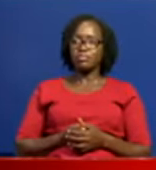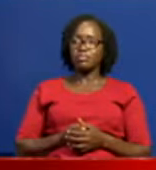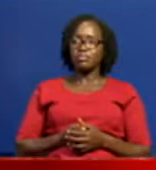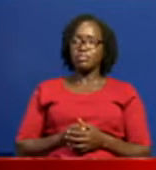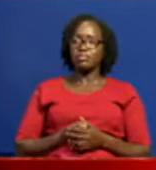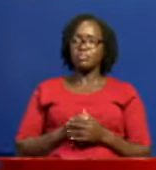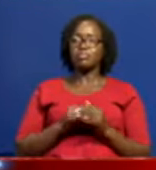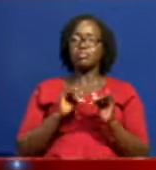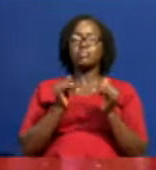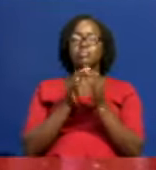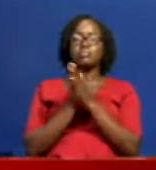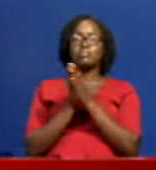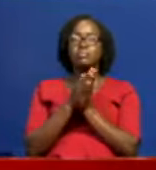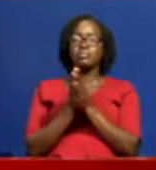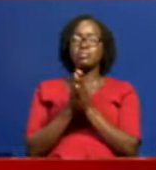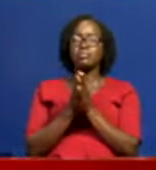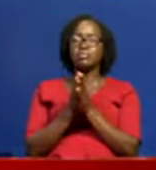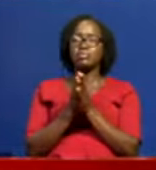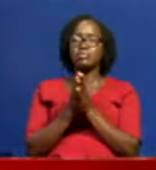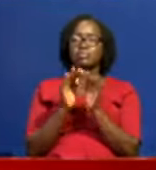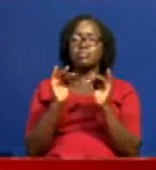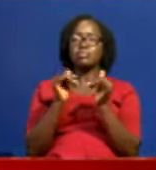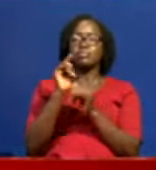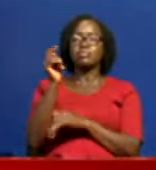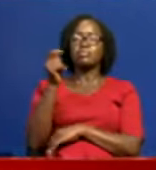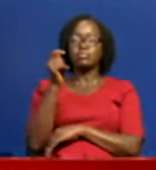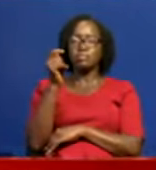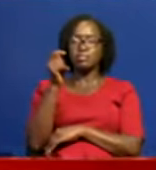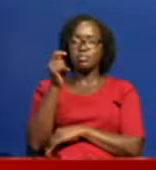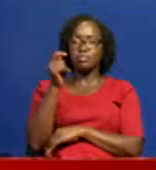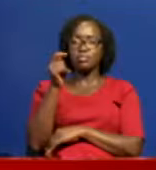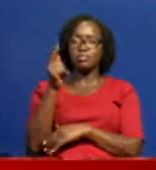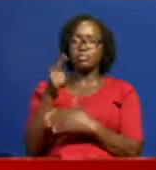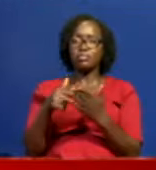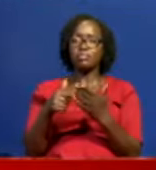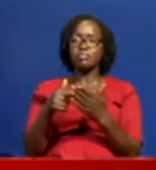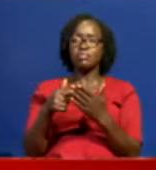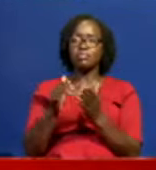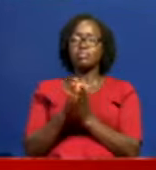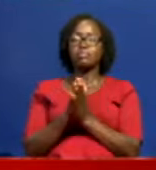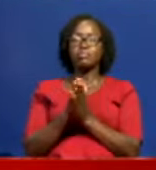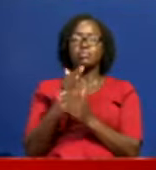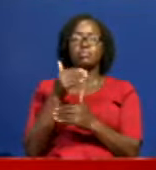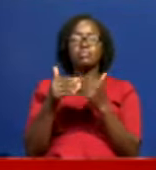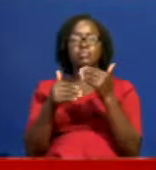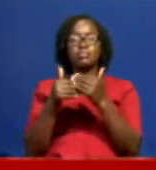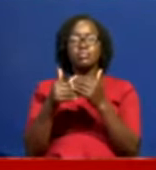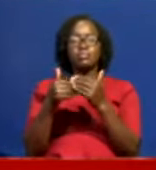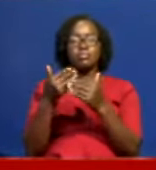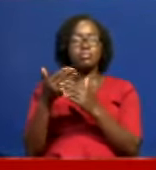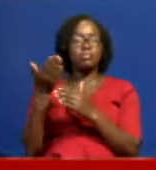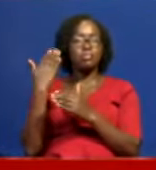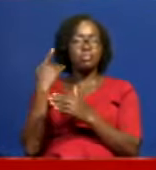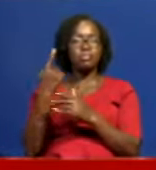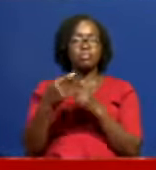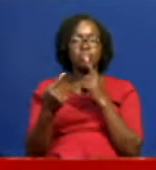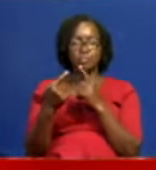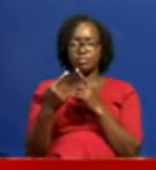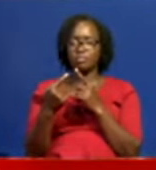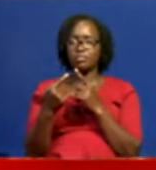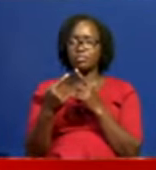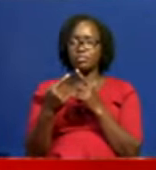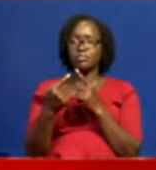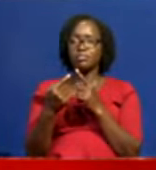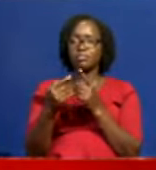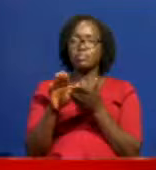This new narrative of a new Kenya is what we have built upon for the past 1 year. We